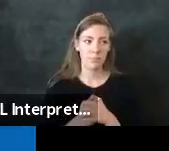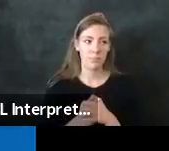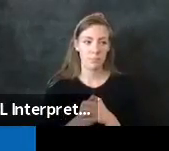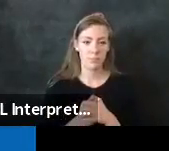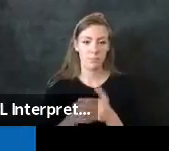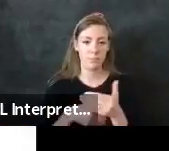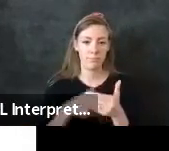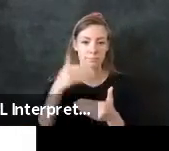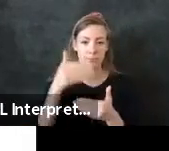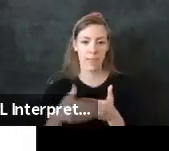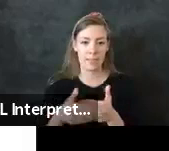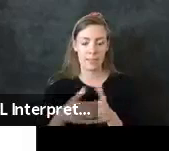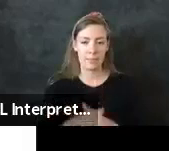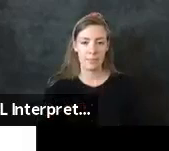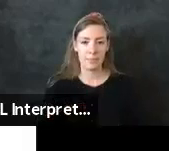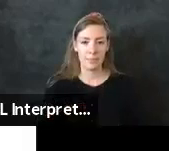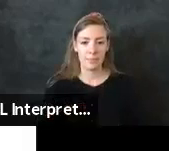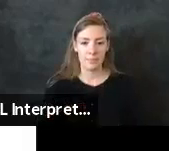Next.